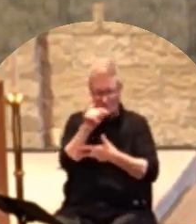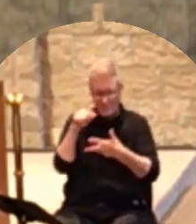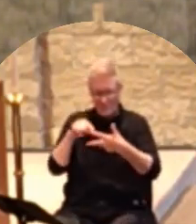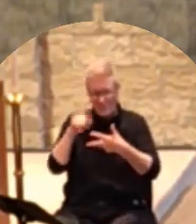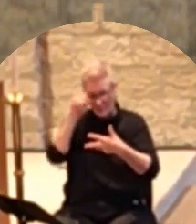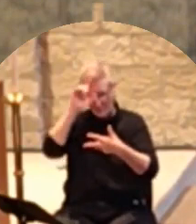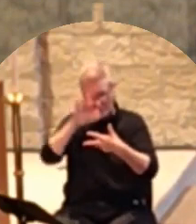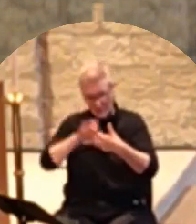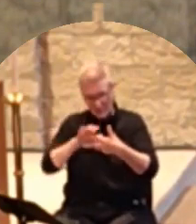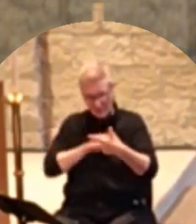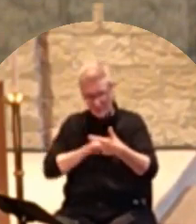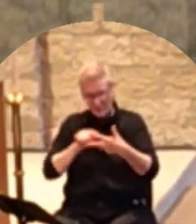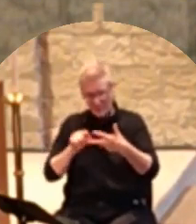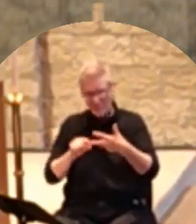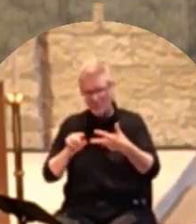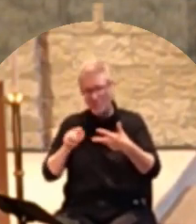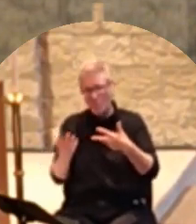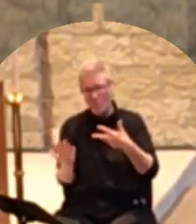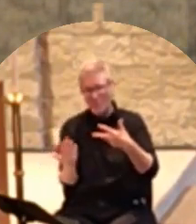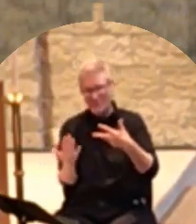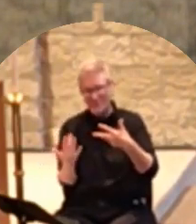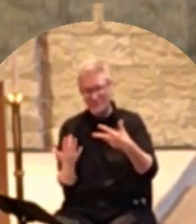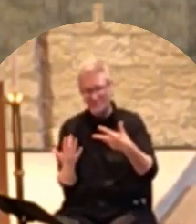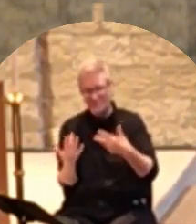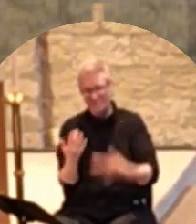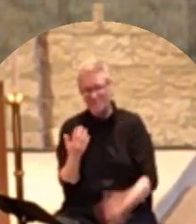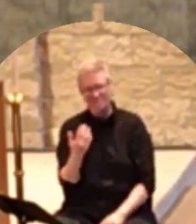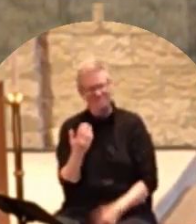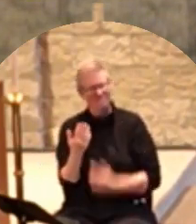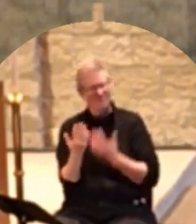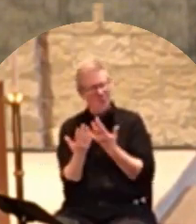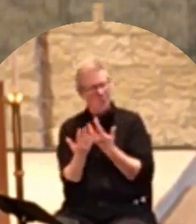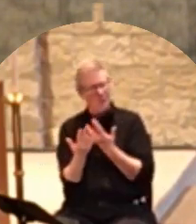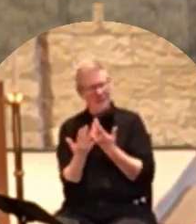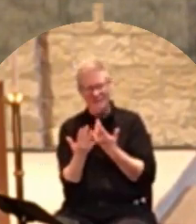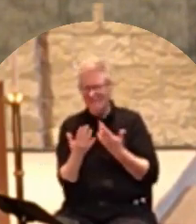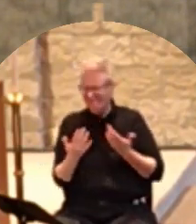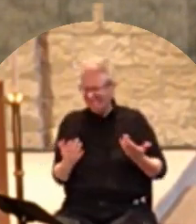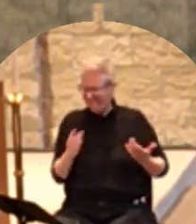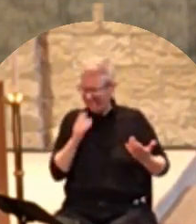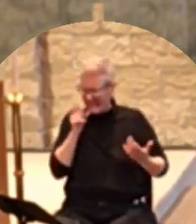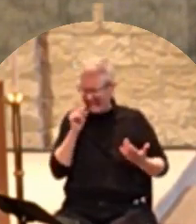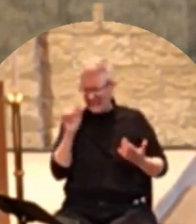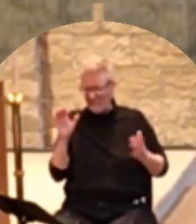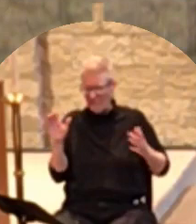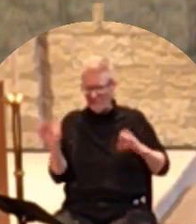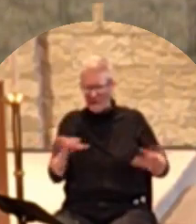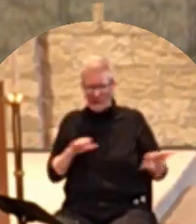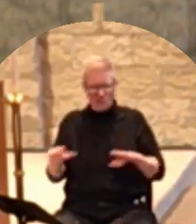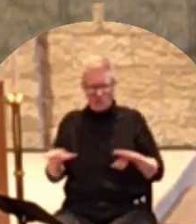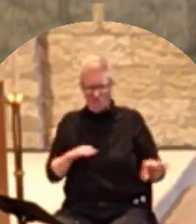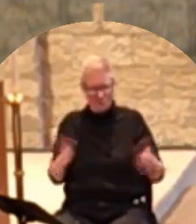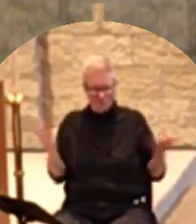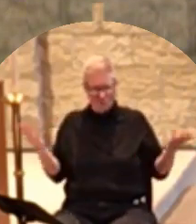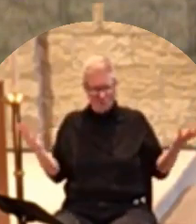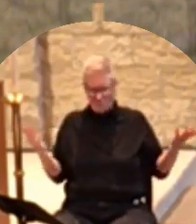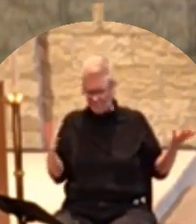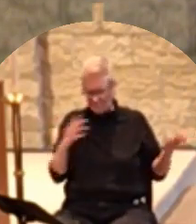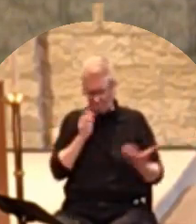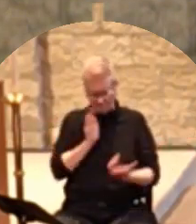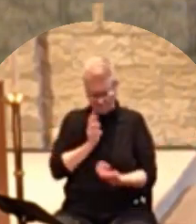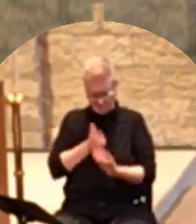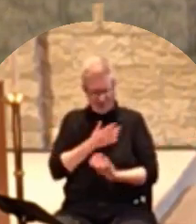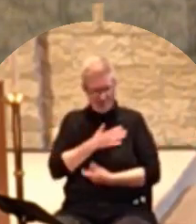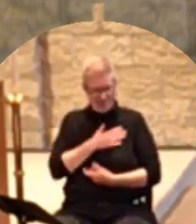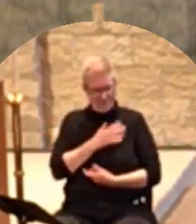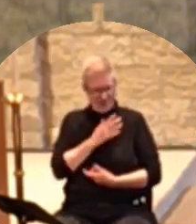Believe. Wait. Wait. That doesn't sound very action-oriented, does it? That doesn't seem to fit my personality